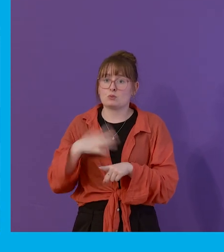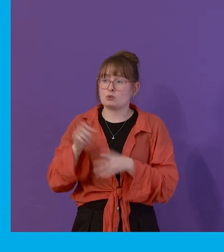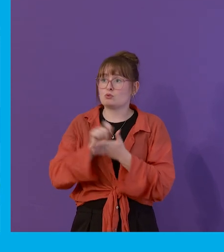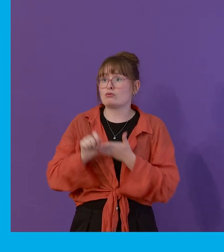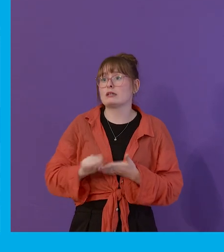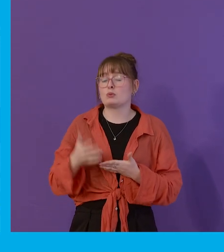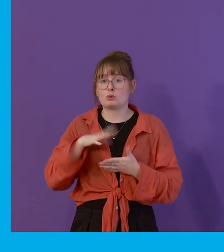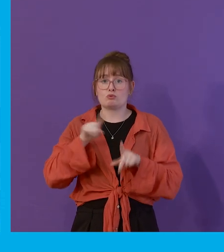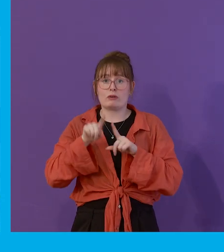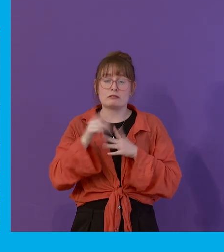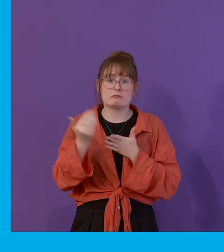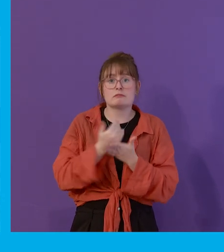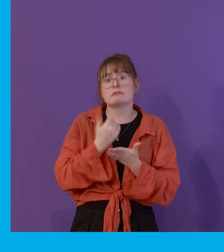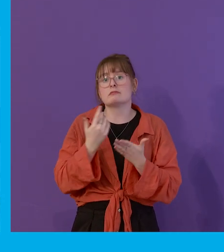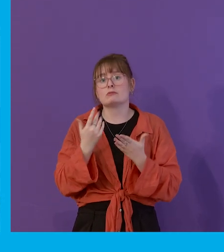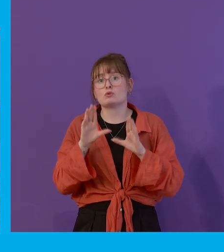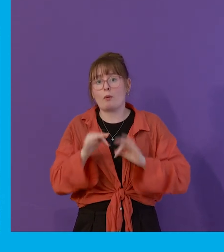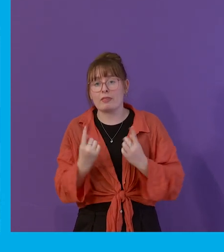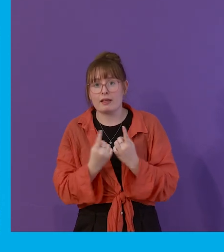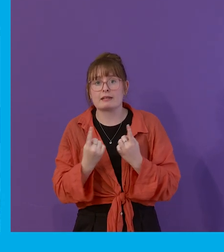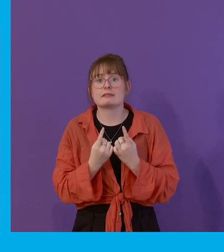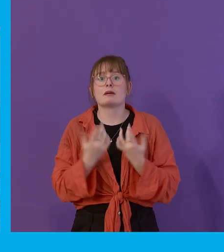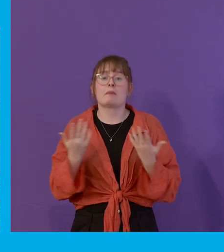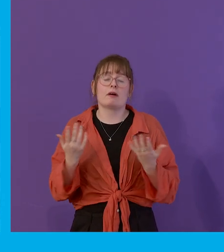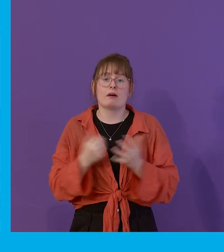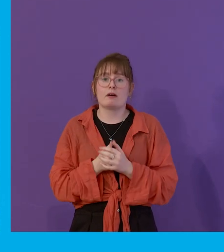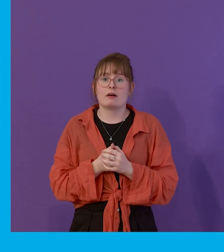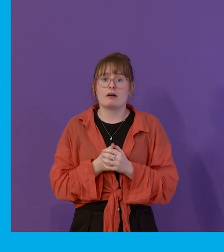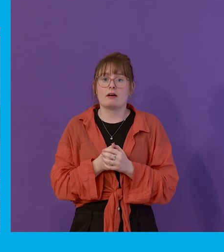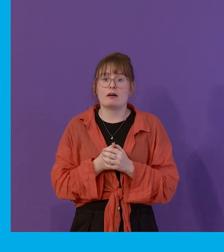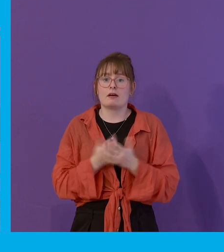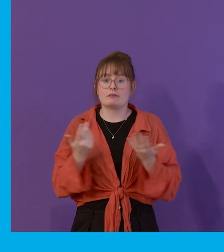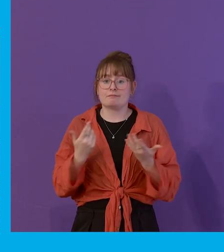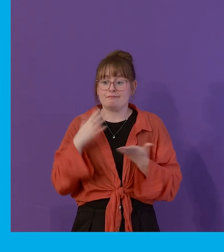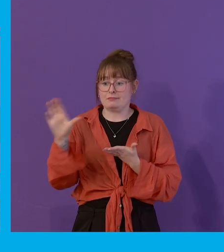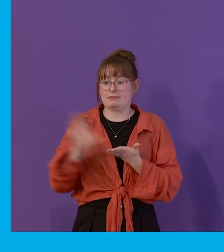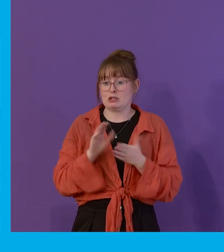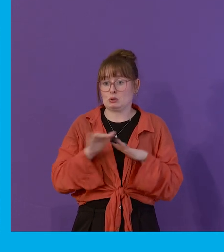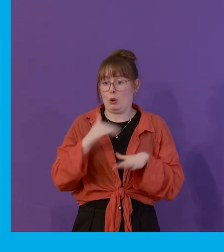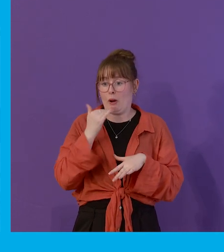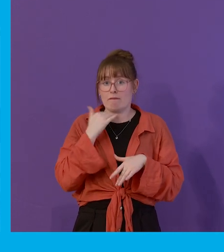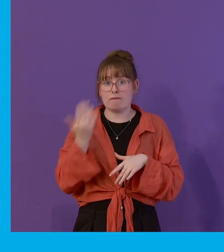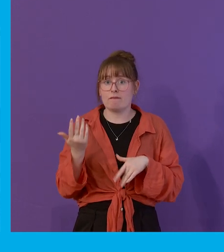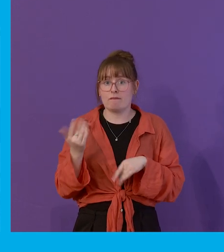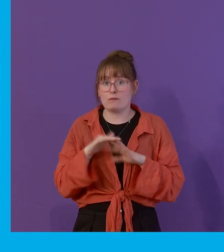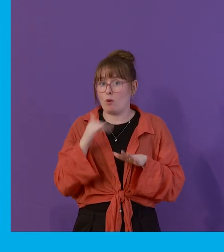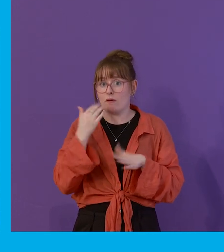to solve a problem, and the indirect underfunding to be seen to be solving the problem, it's starving us